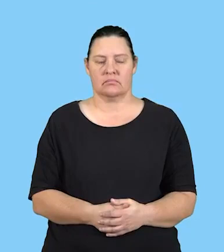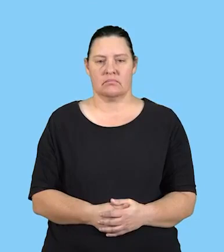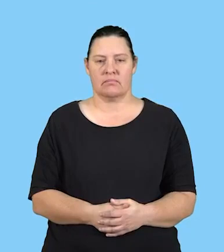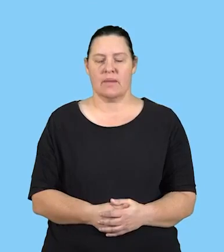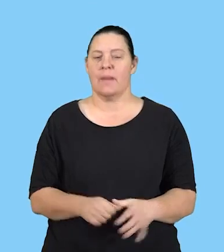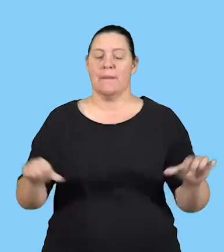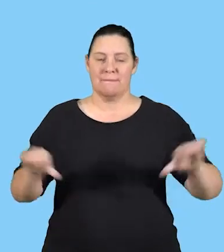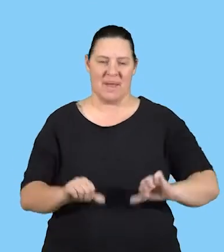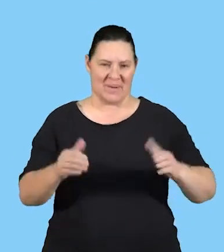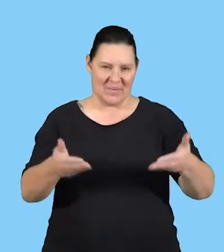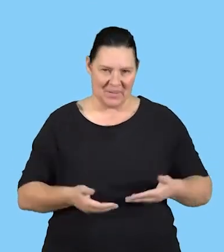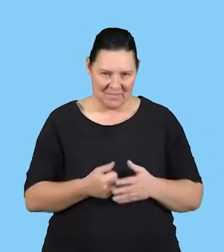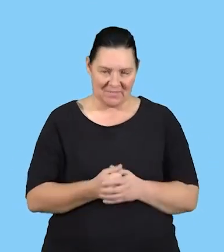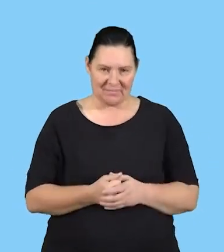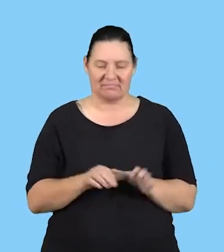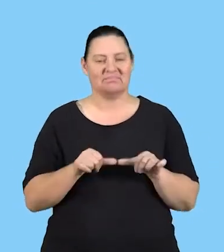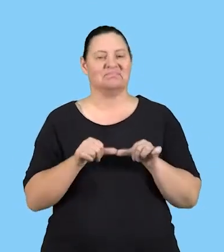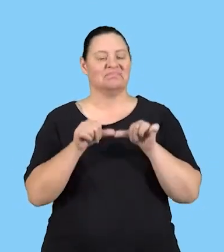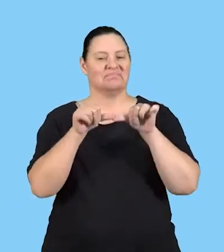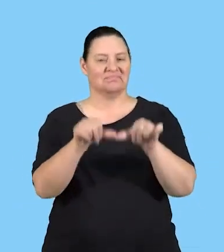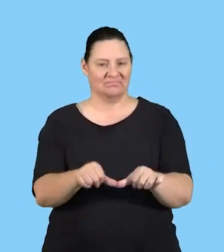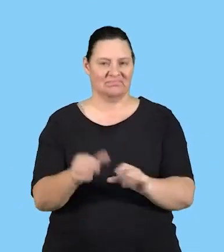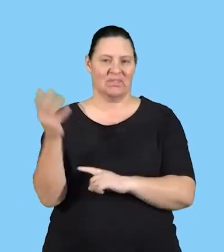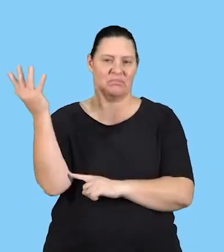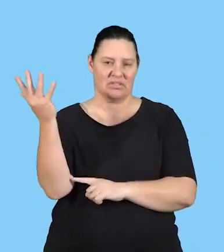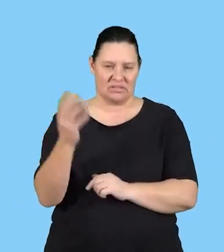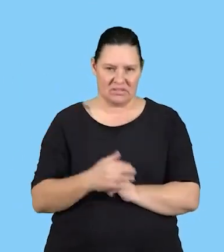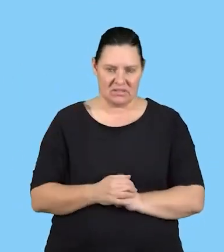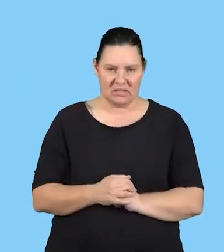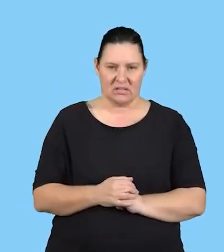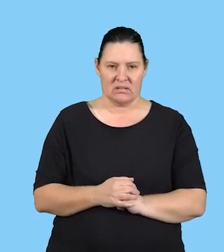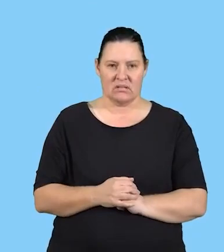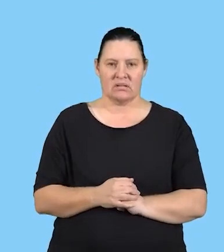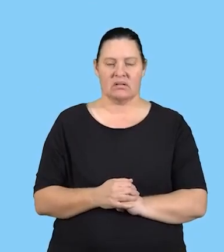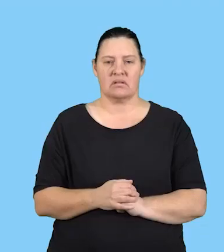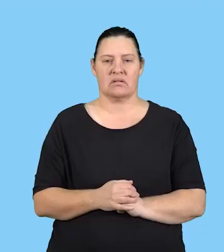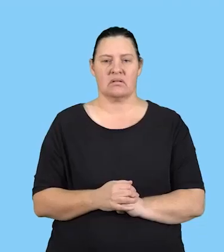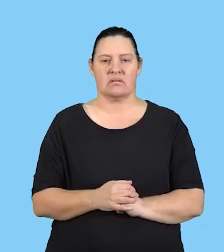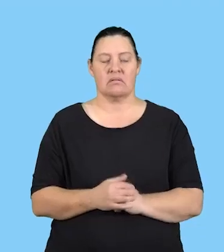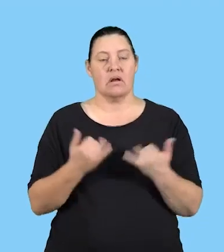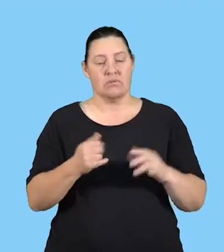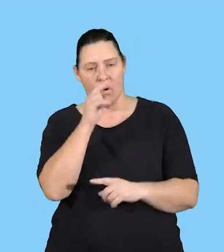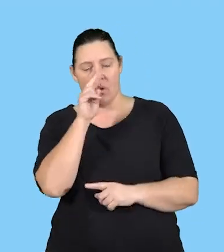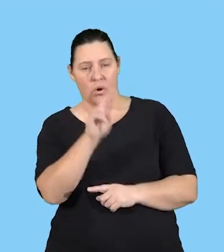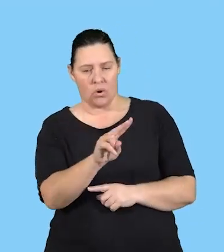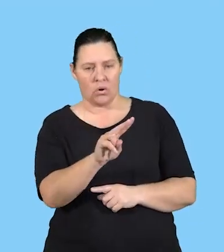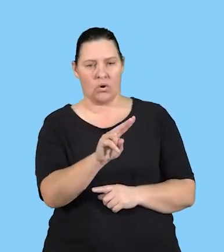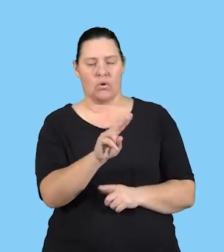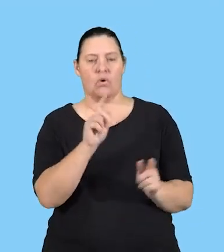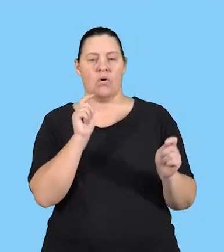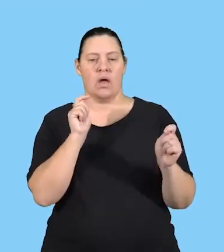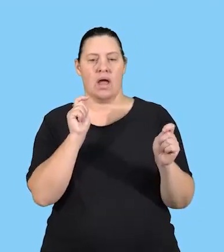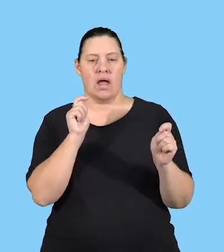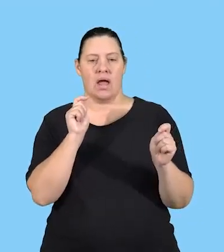Welcome back, colleagues. Let us continue with the presentation. Now we're going to look at the amendments to